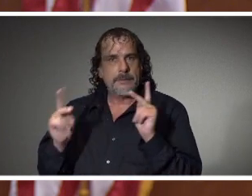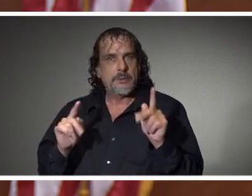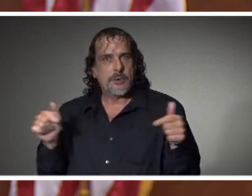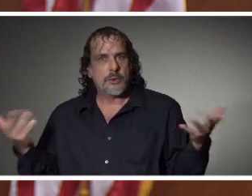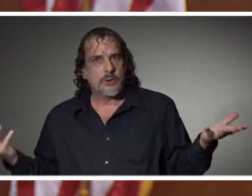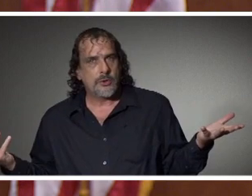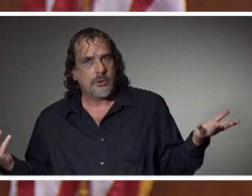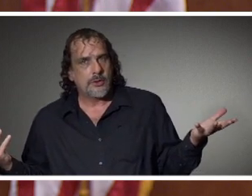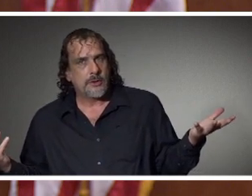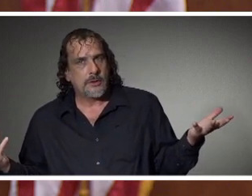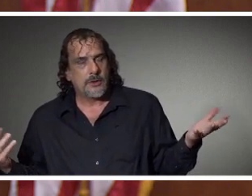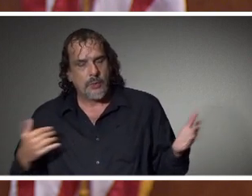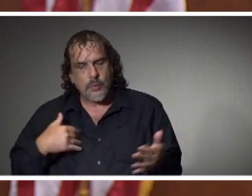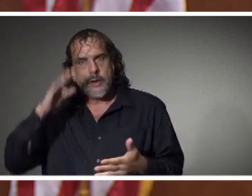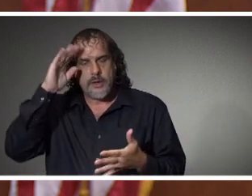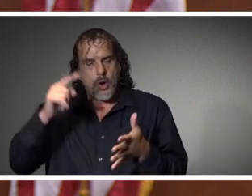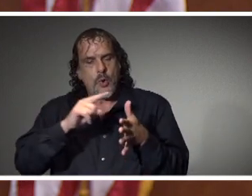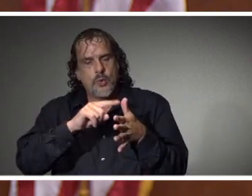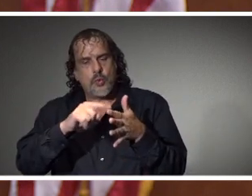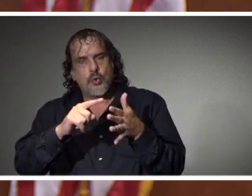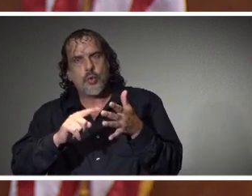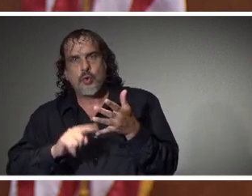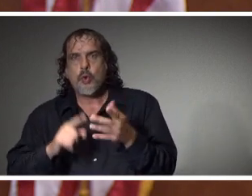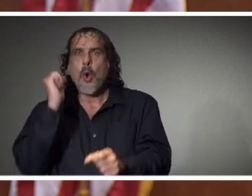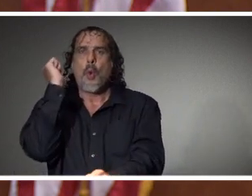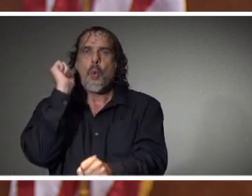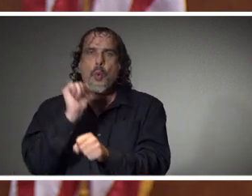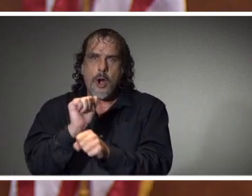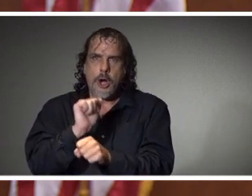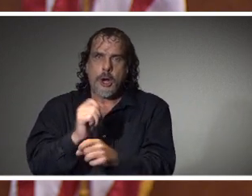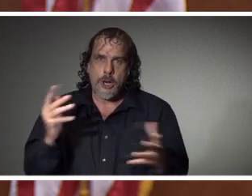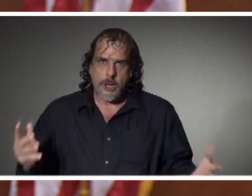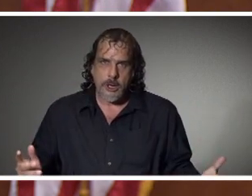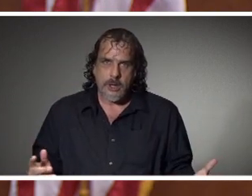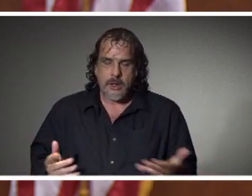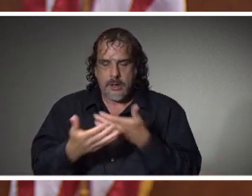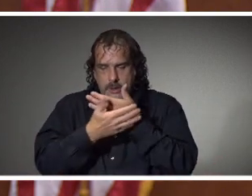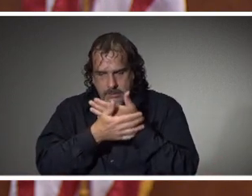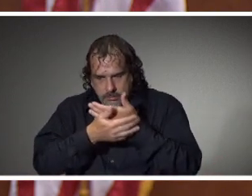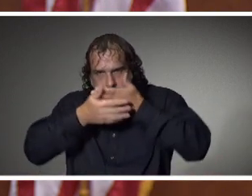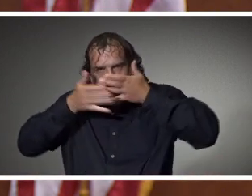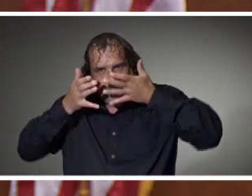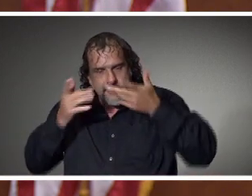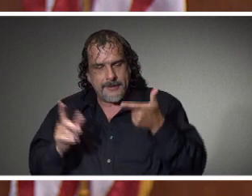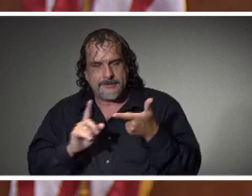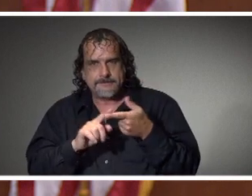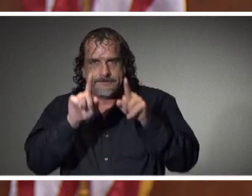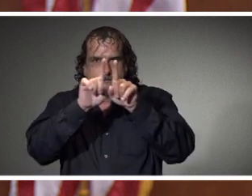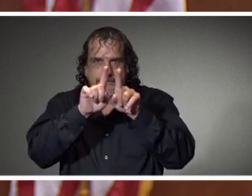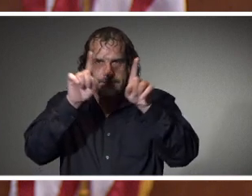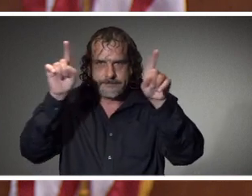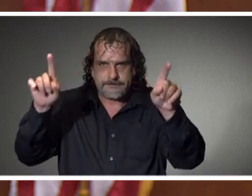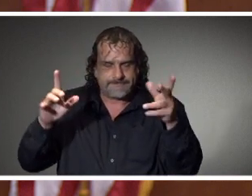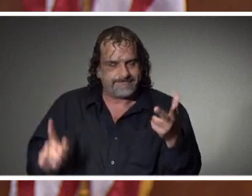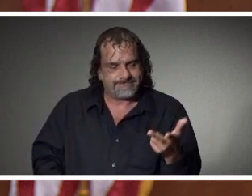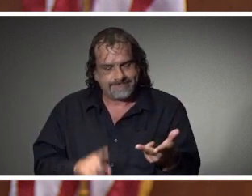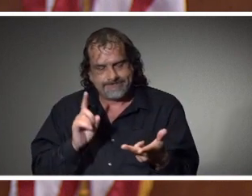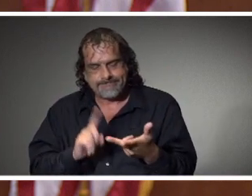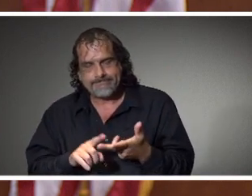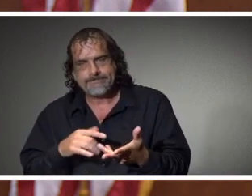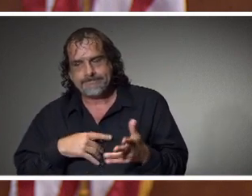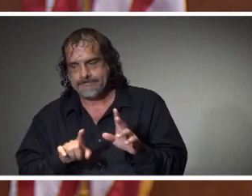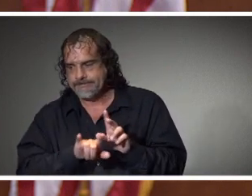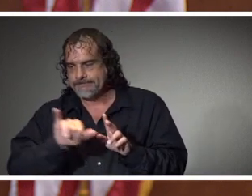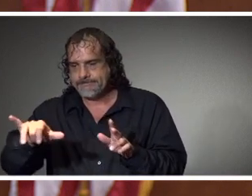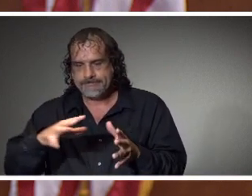we know that there are certain things that work. And some of the things that work are wearing a mask, socially distancing, and staying